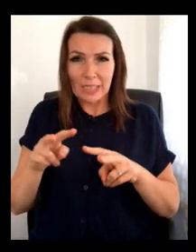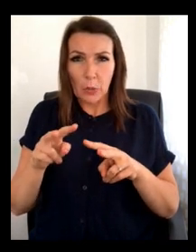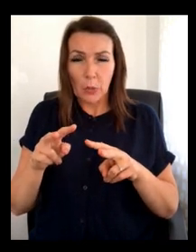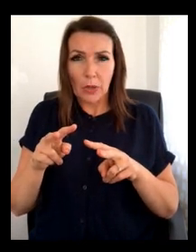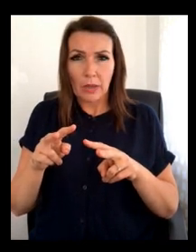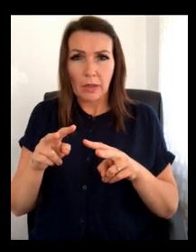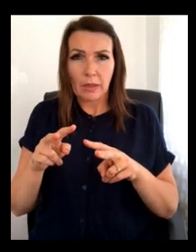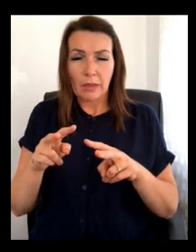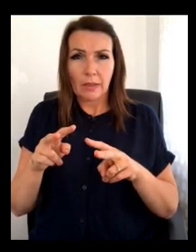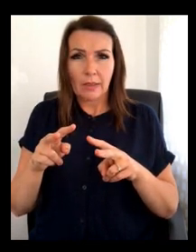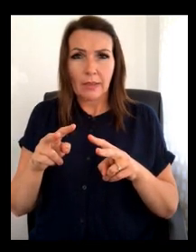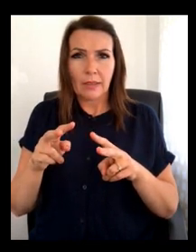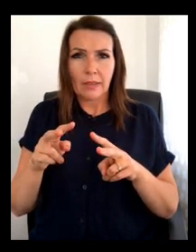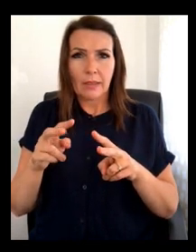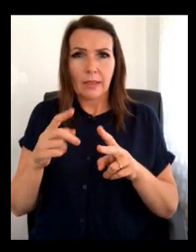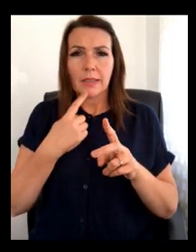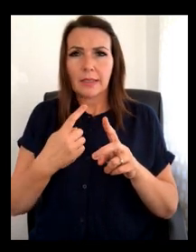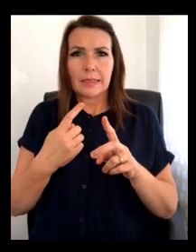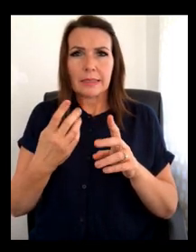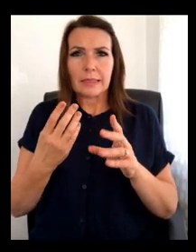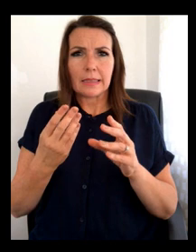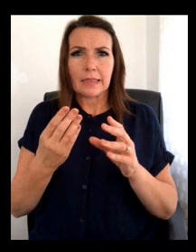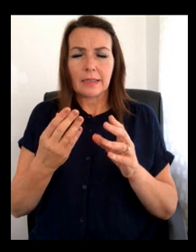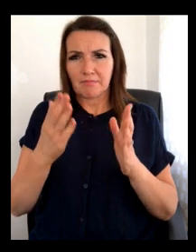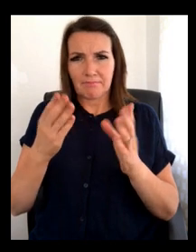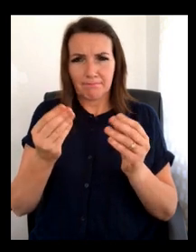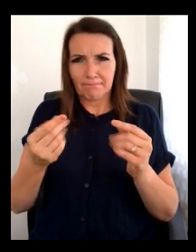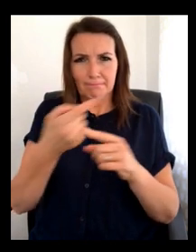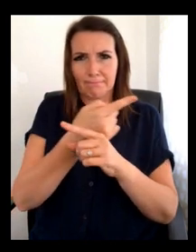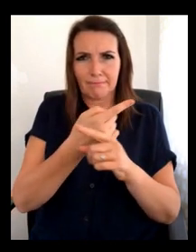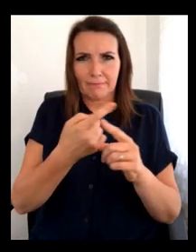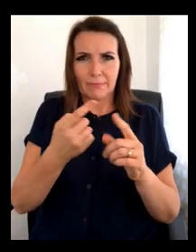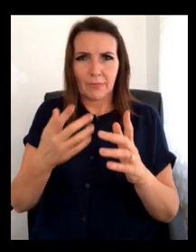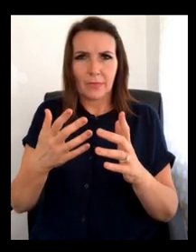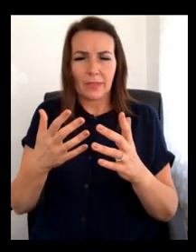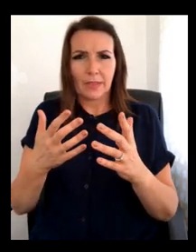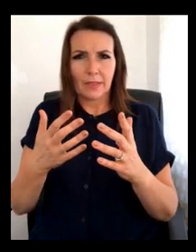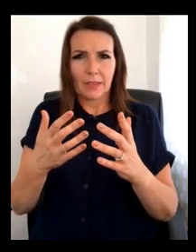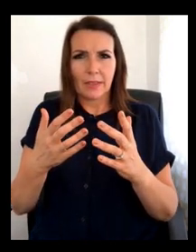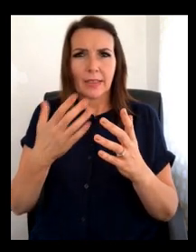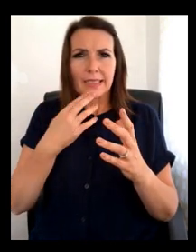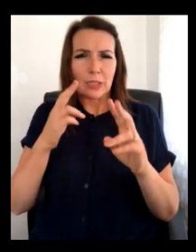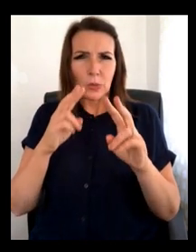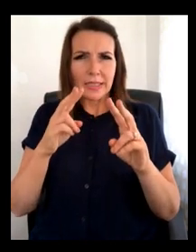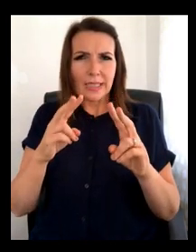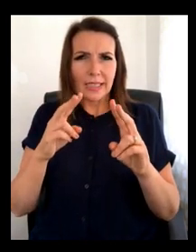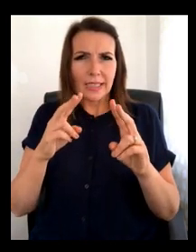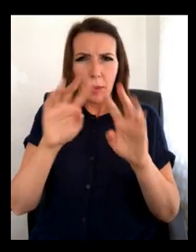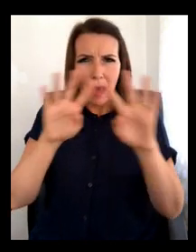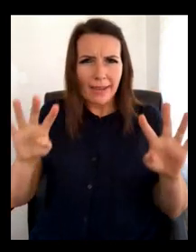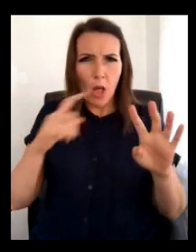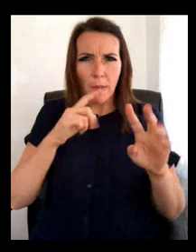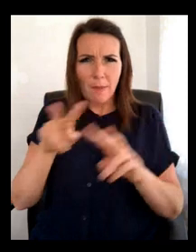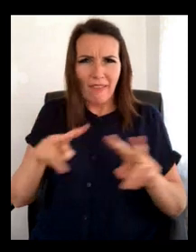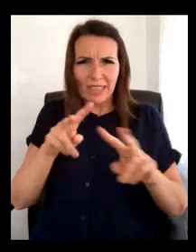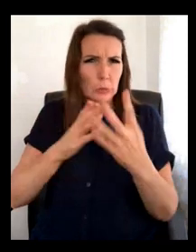plenary mode? Because I feel like it's really helpful for me to be able to see my fellow panelists, if that's okay with